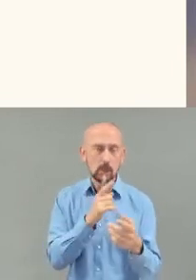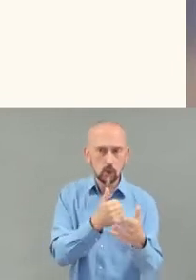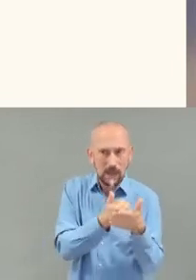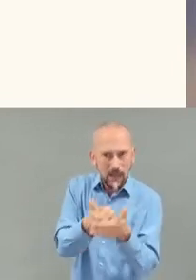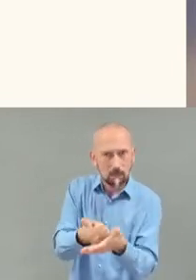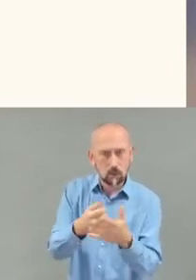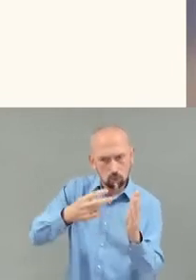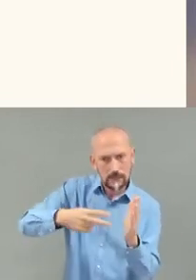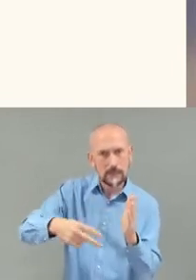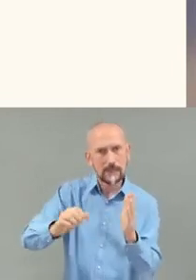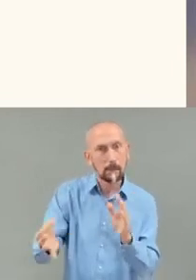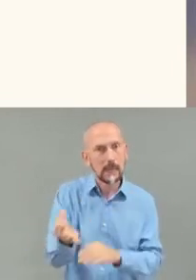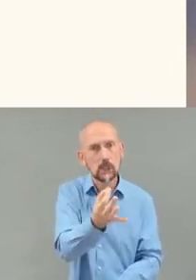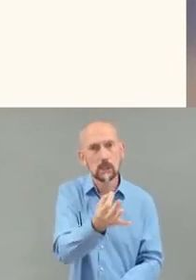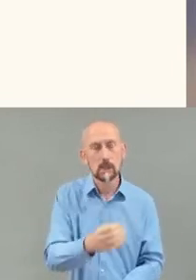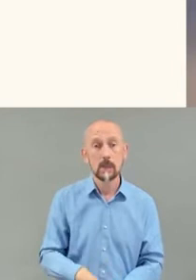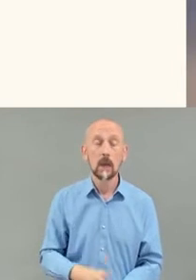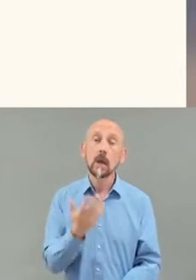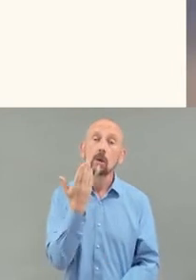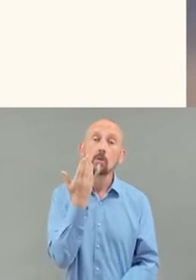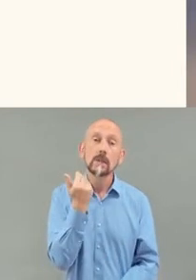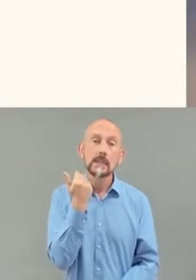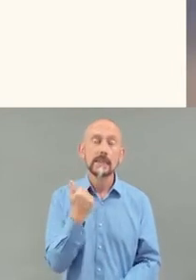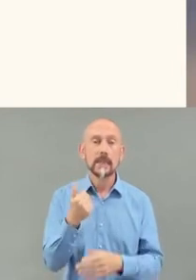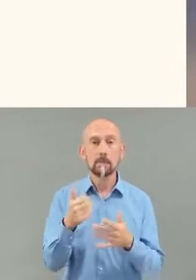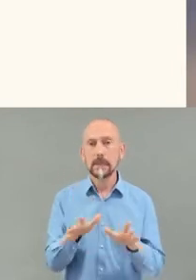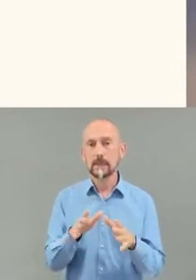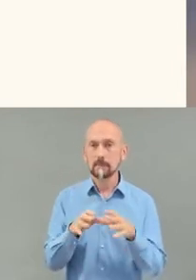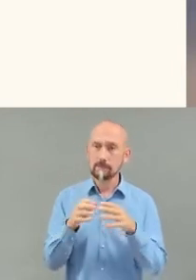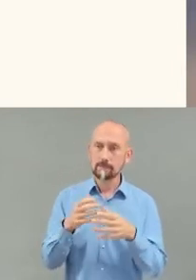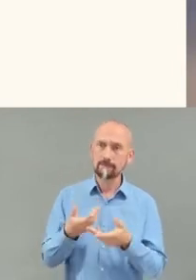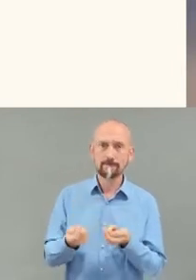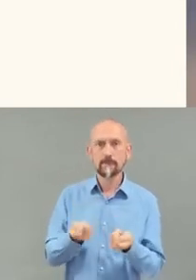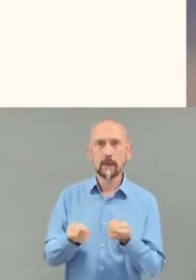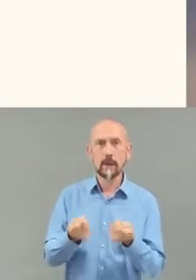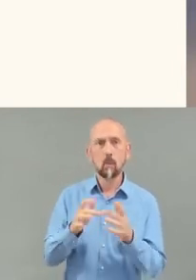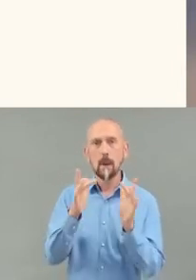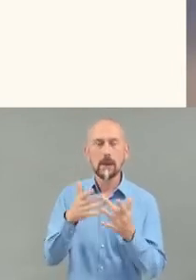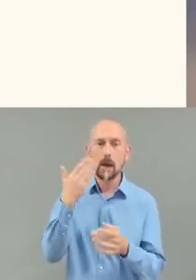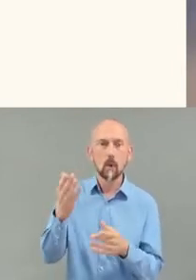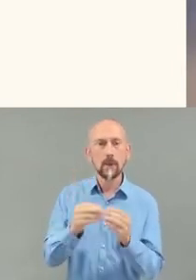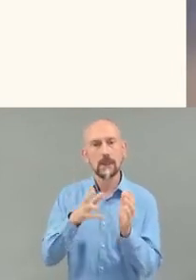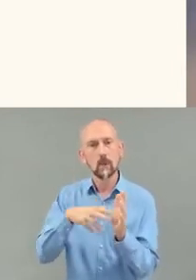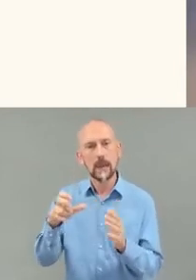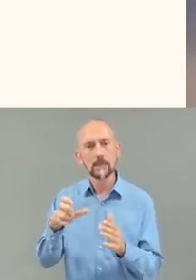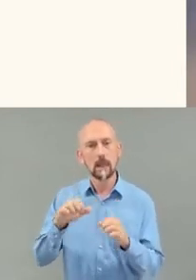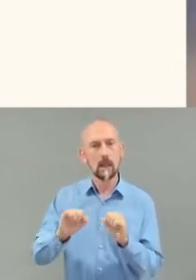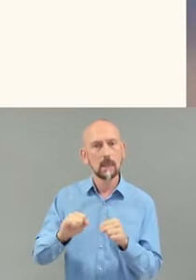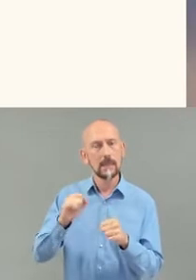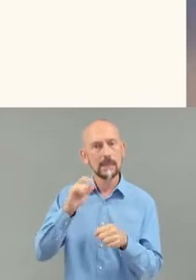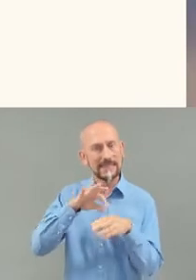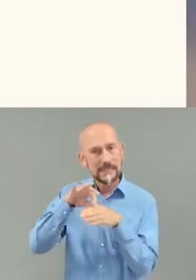Recently, I hosted a webinar with the Newcastle Disabilities Lead, the Trust EDI Lead, and a qualified